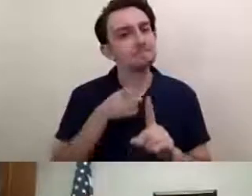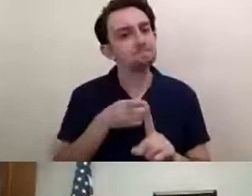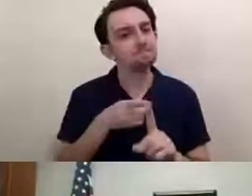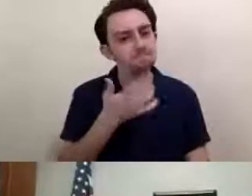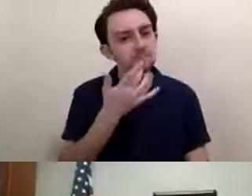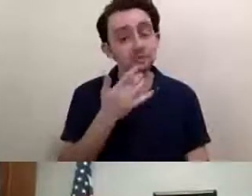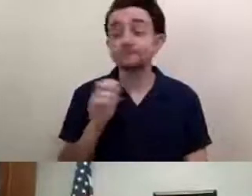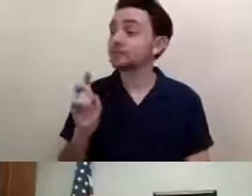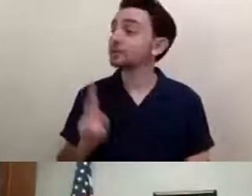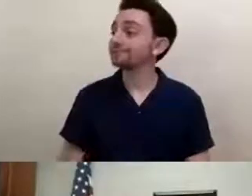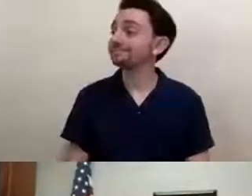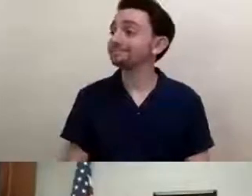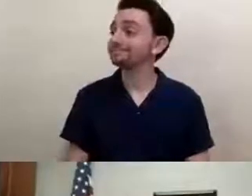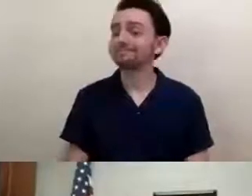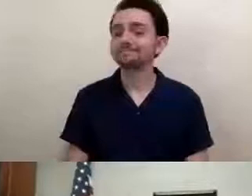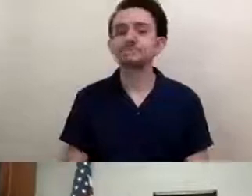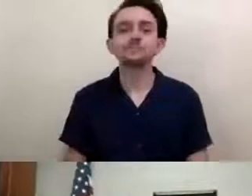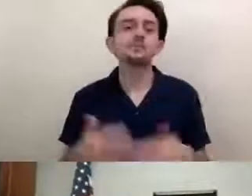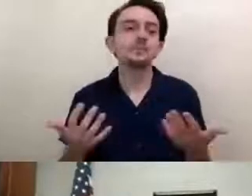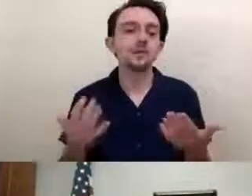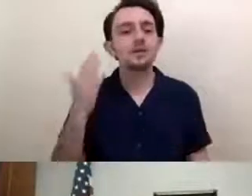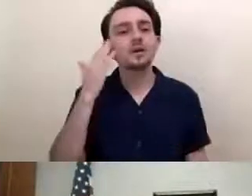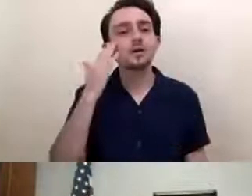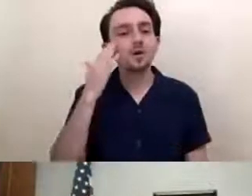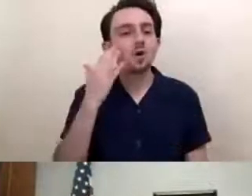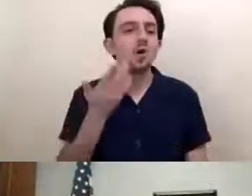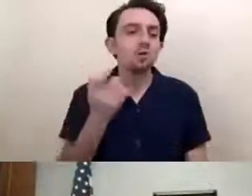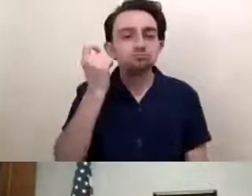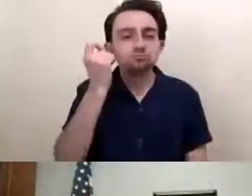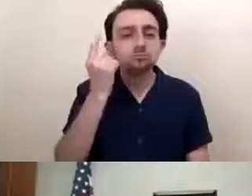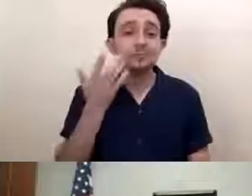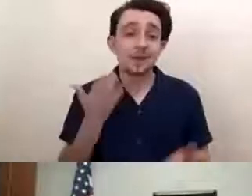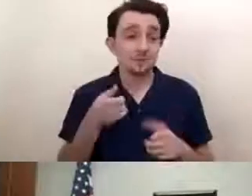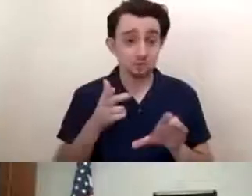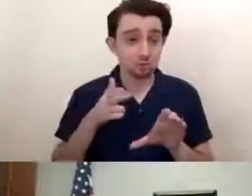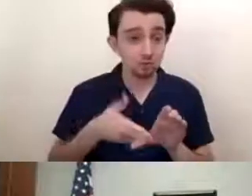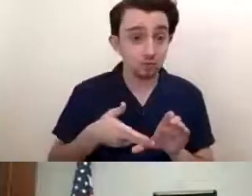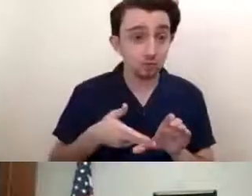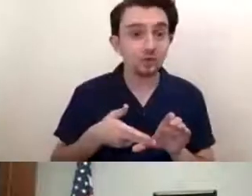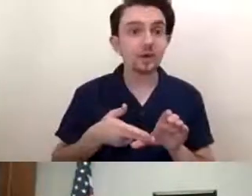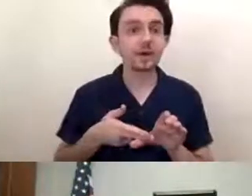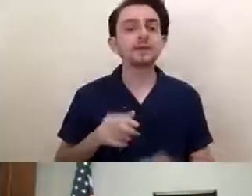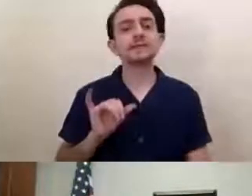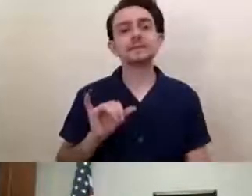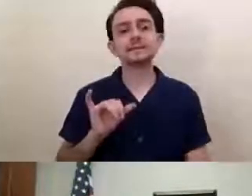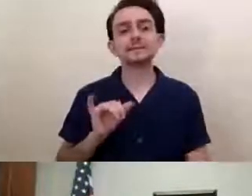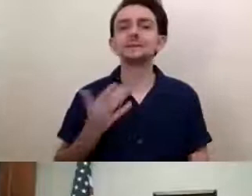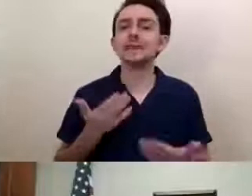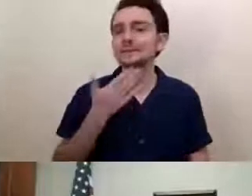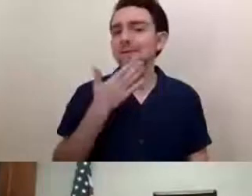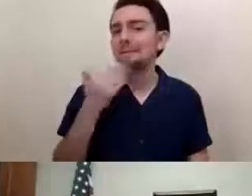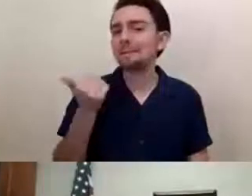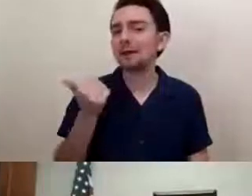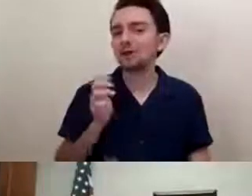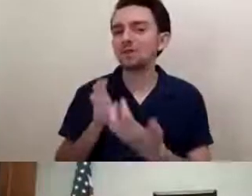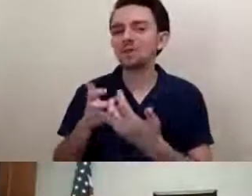Okay. And you know, here's the deal. You might wind up going there and saying, wow, I think I can be of better service and X, Y,